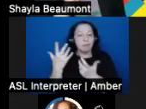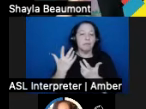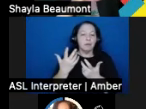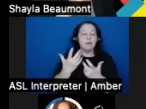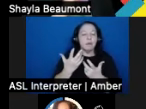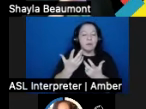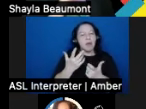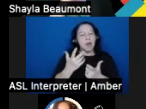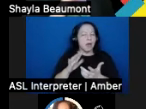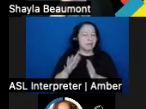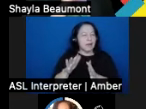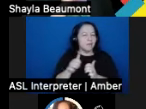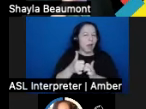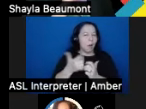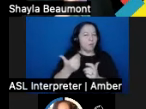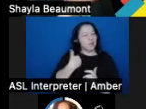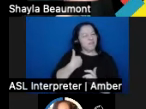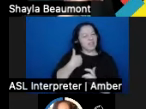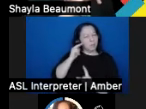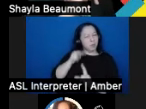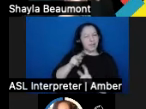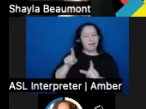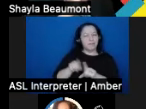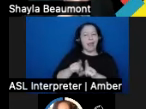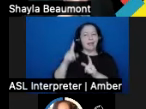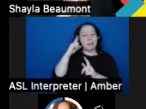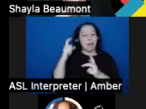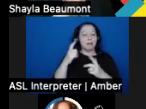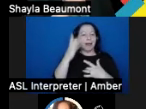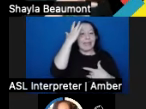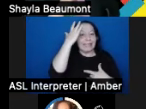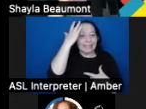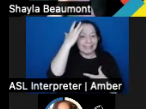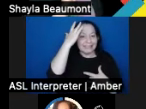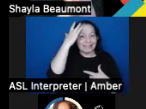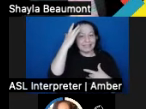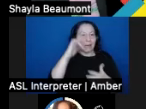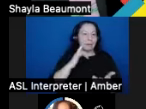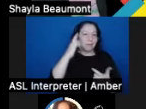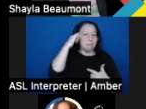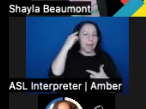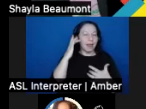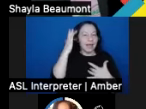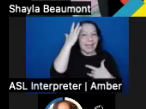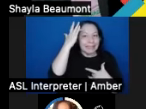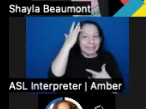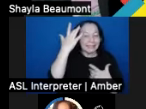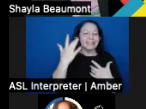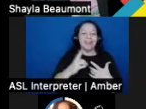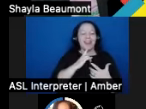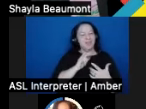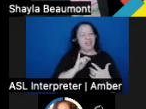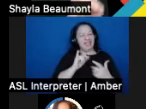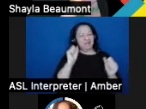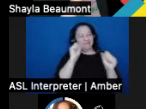it previously kind of seen it being referred to as mental illness, and kind of really explaining it to. So on this